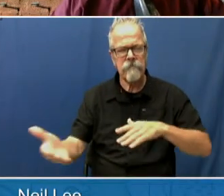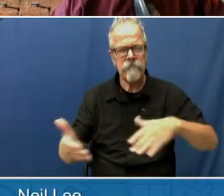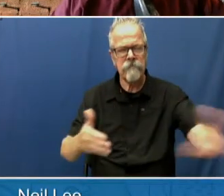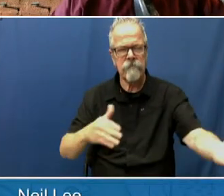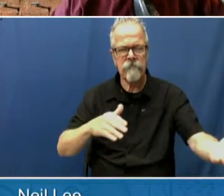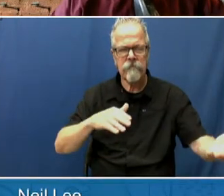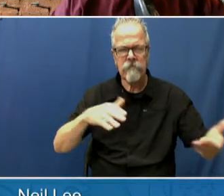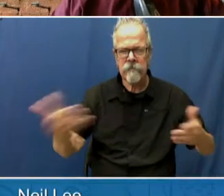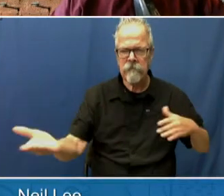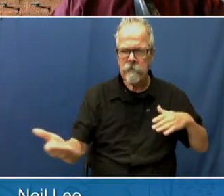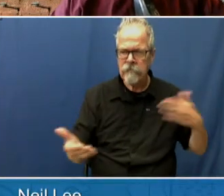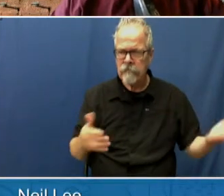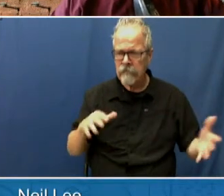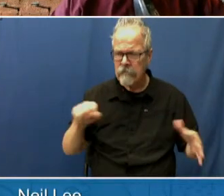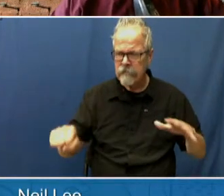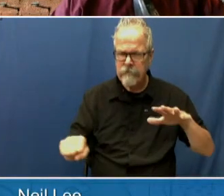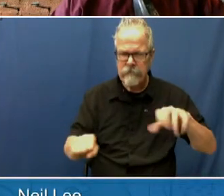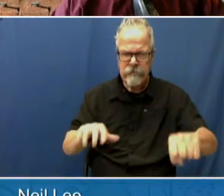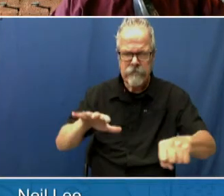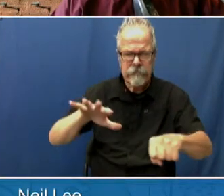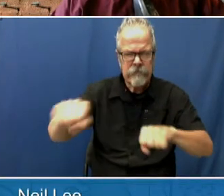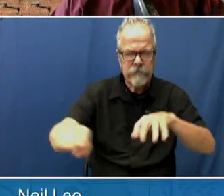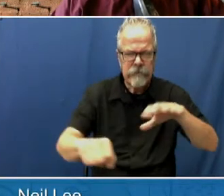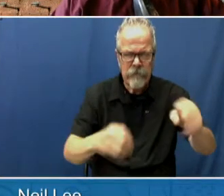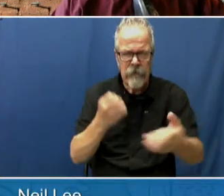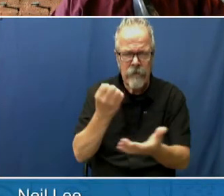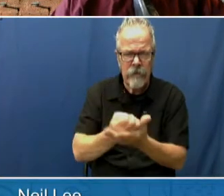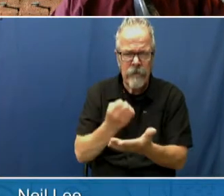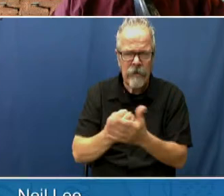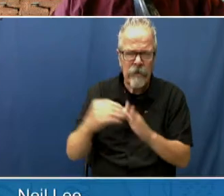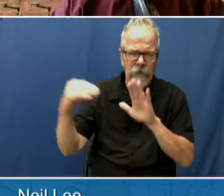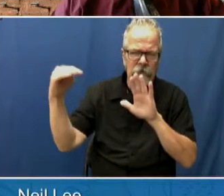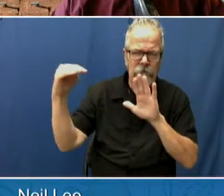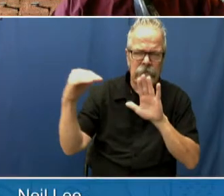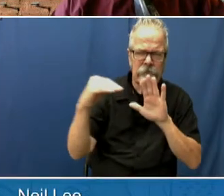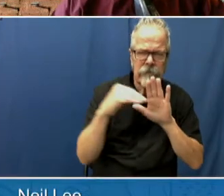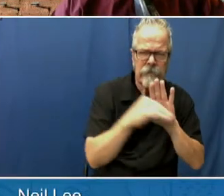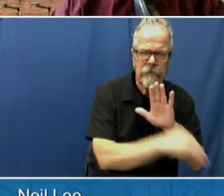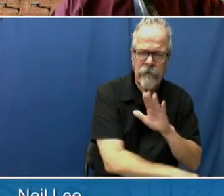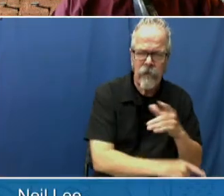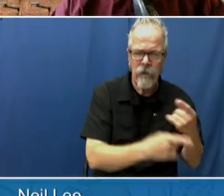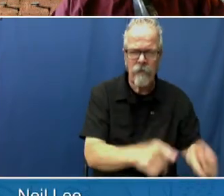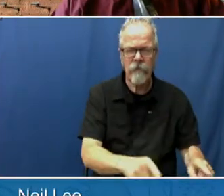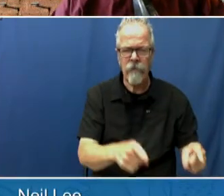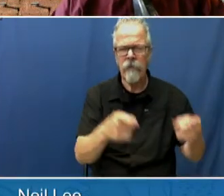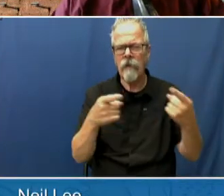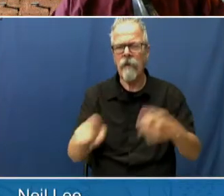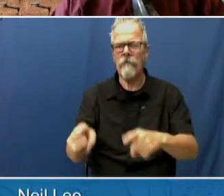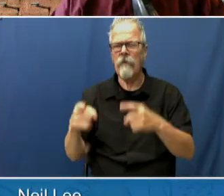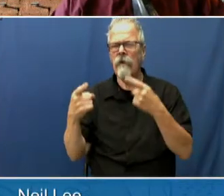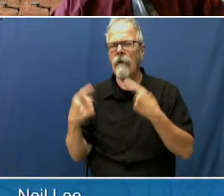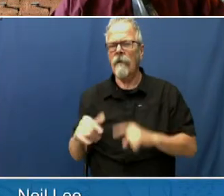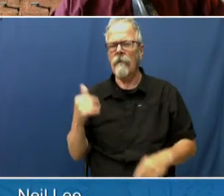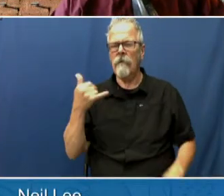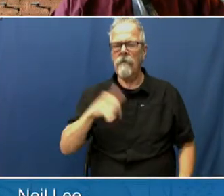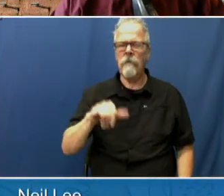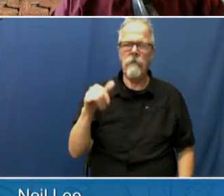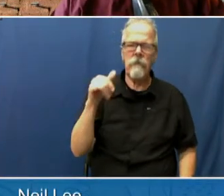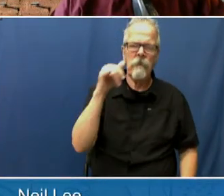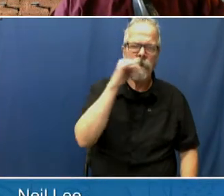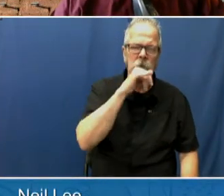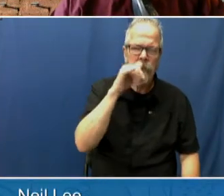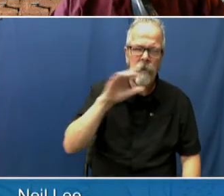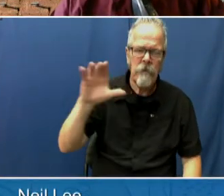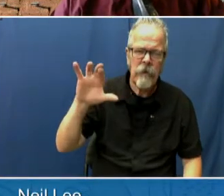economic trauma, extreme climate events, exploding crime rates, political division,